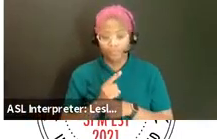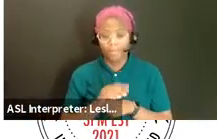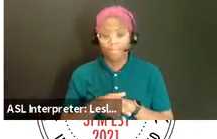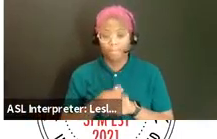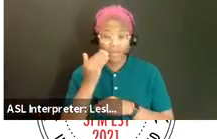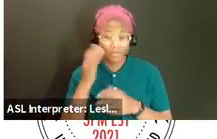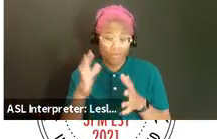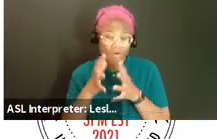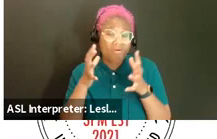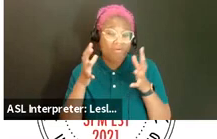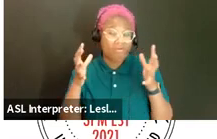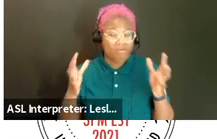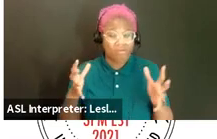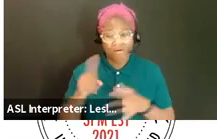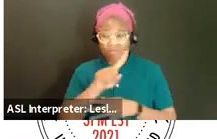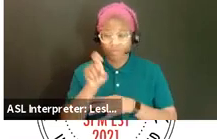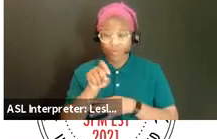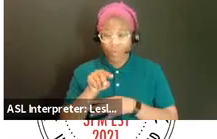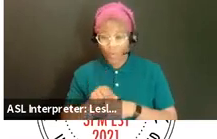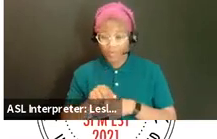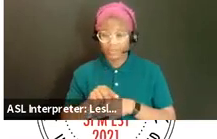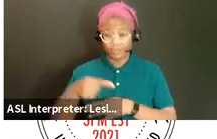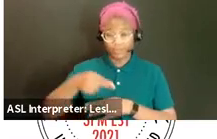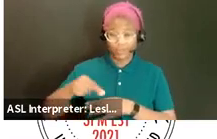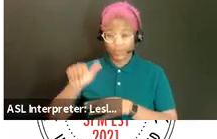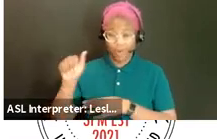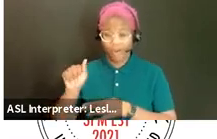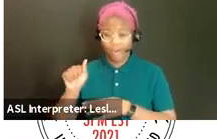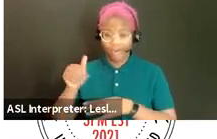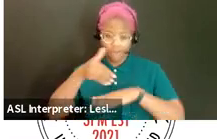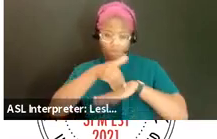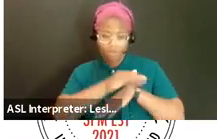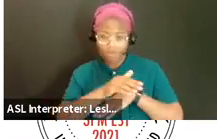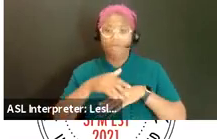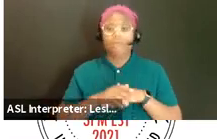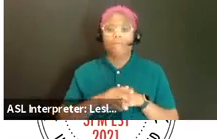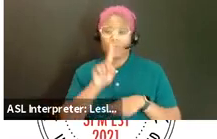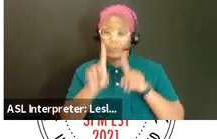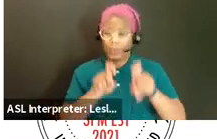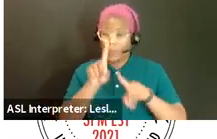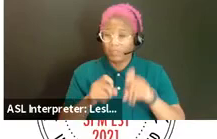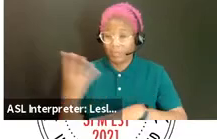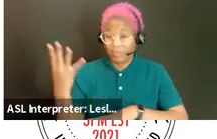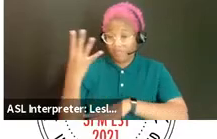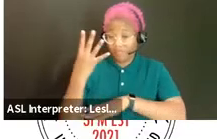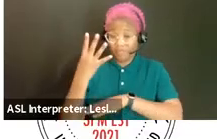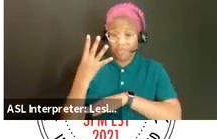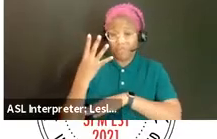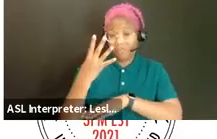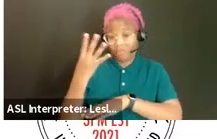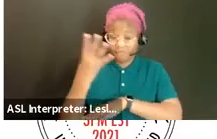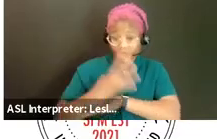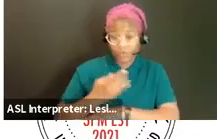this has been about that 14-day option, the option of going to a non-banned country. And so we just want to encourage people